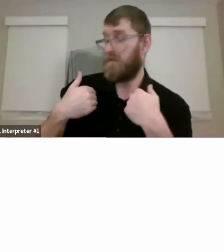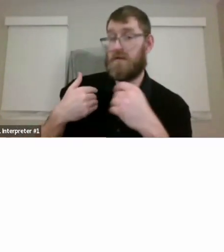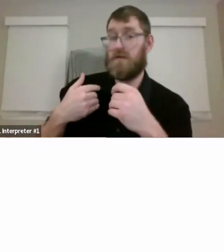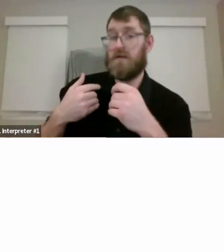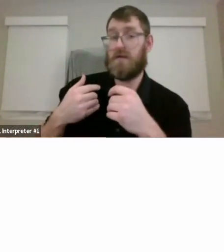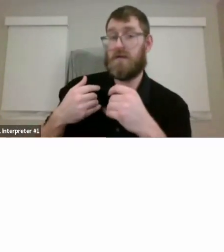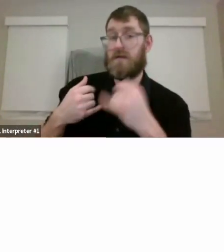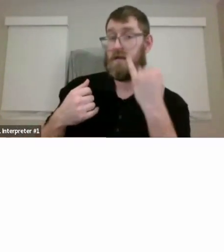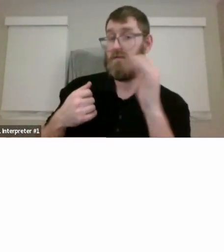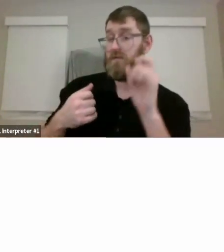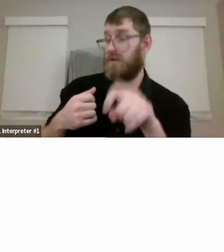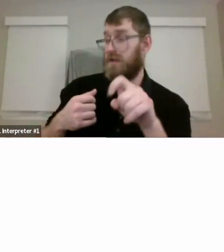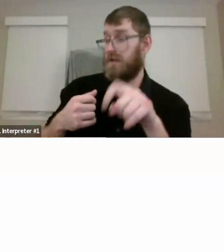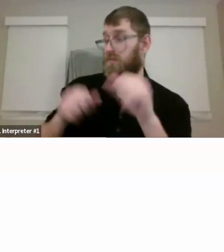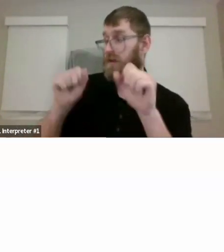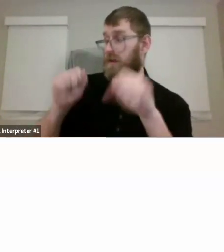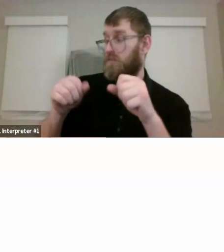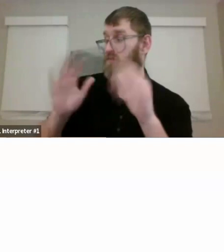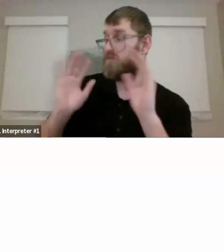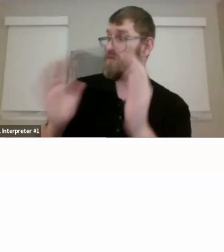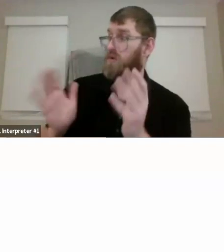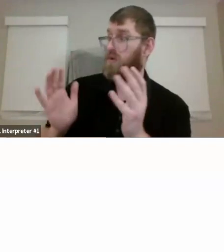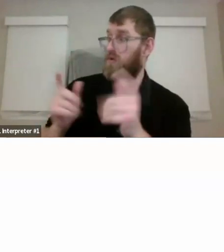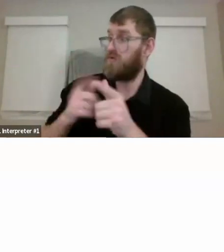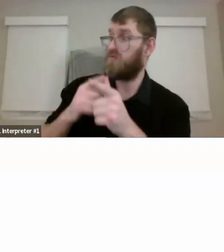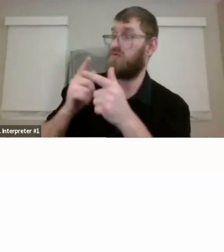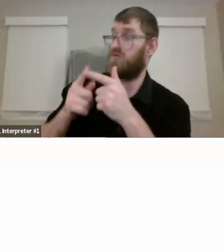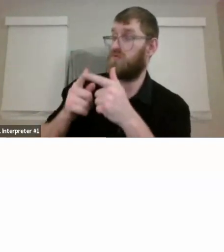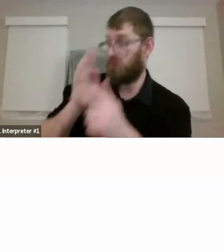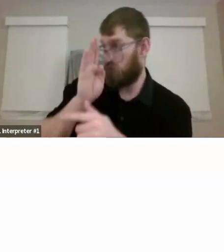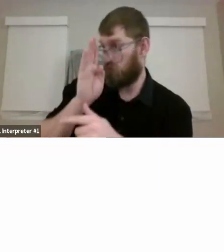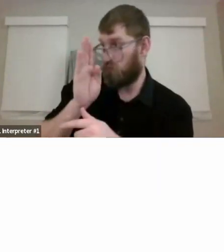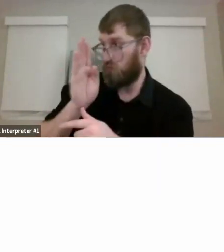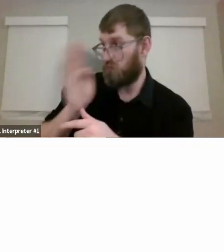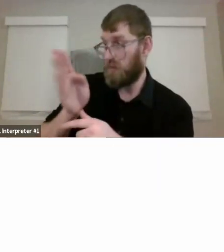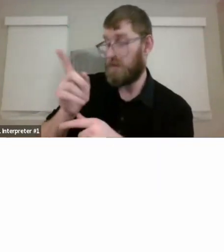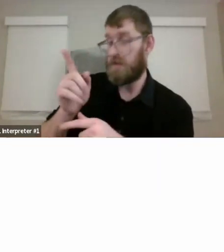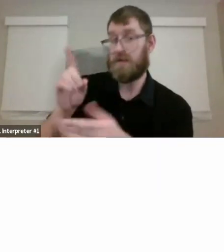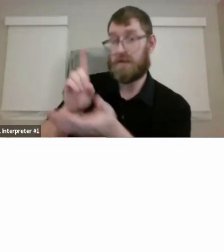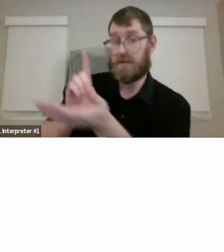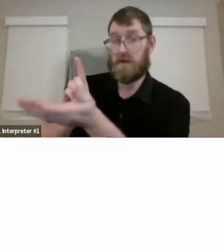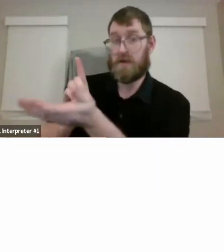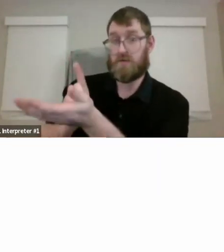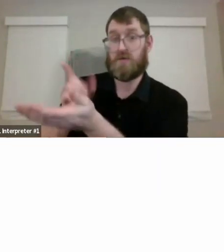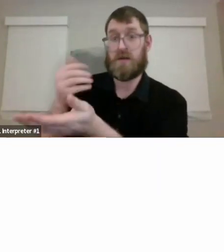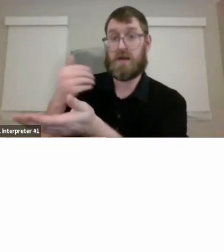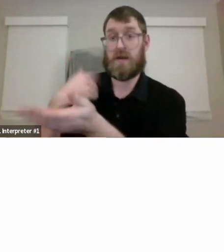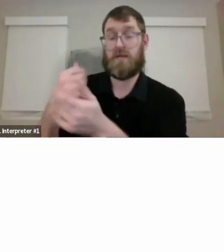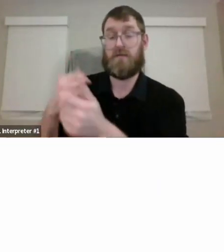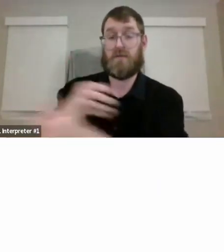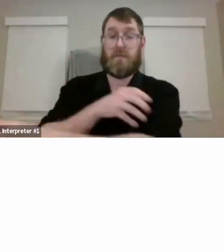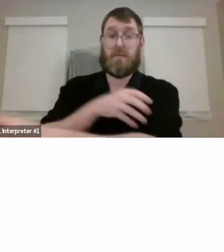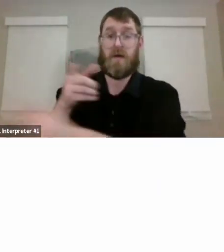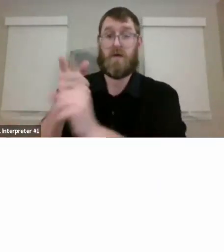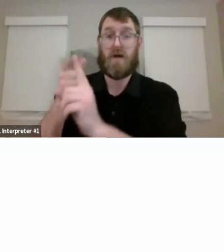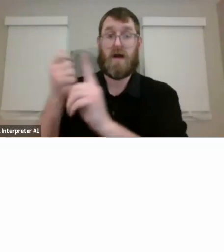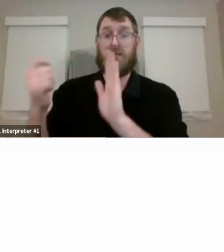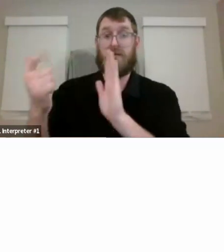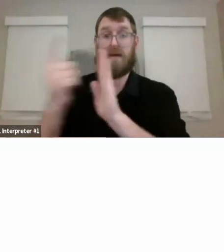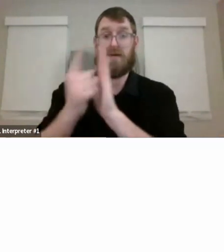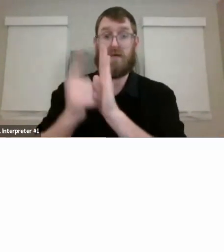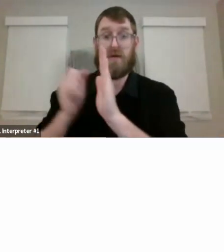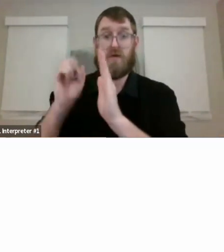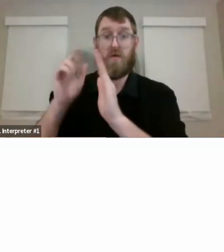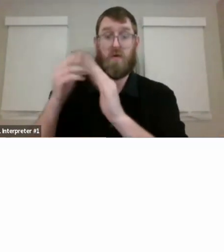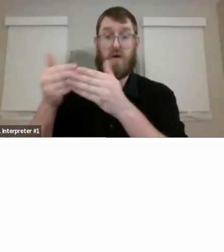used if you need to be able to talk to the doctors. Again, there is there's the powers of attorney or the advanced directives,